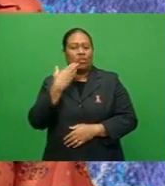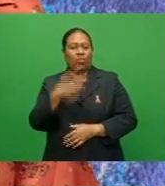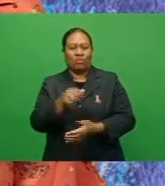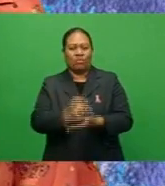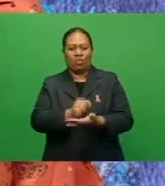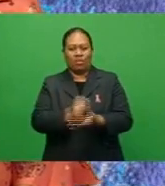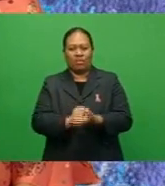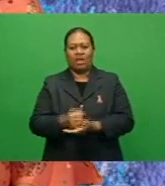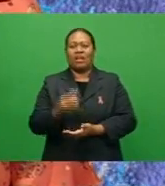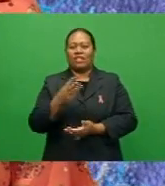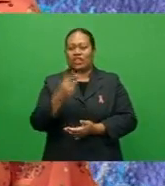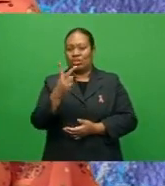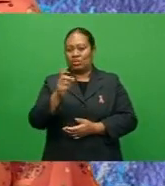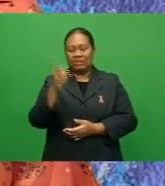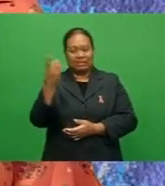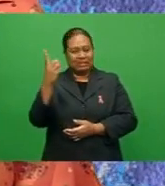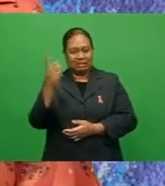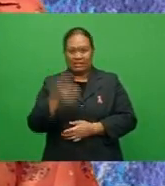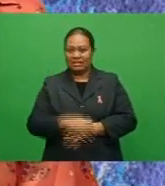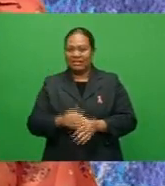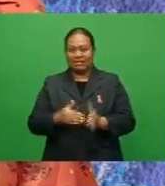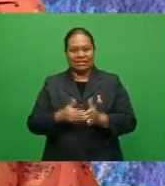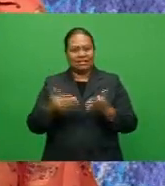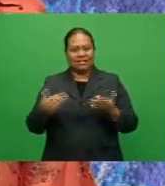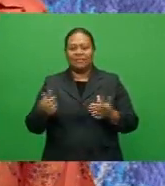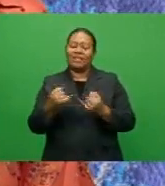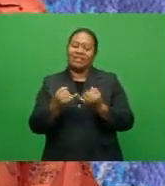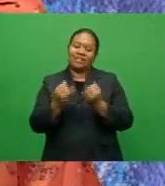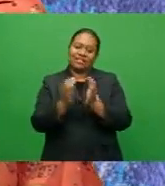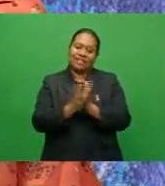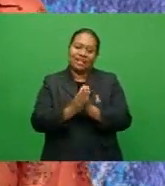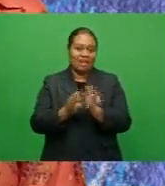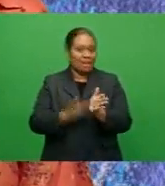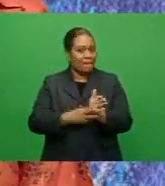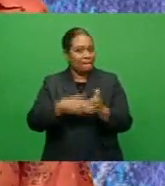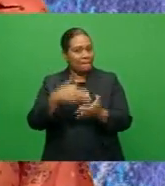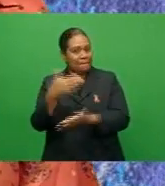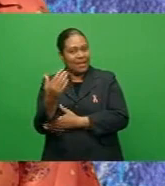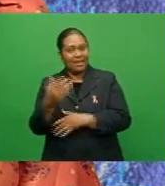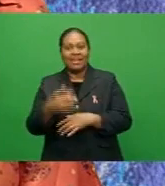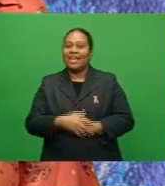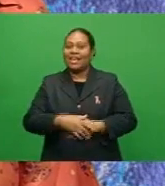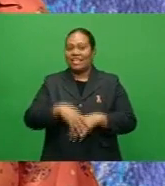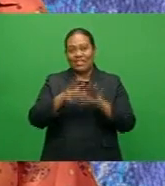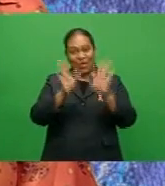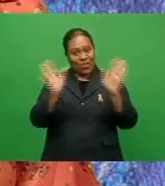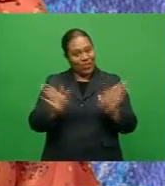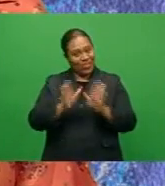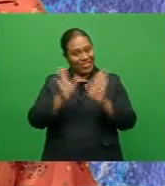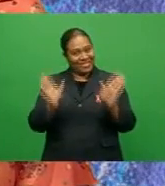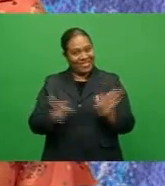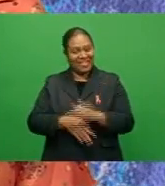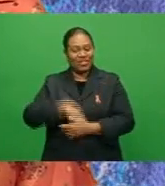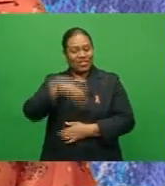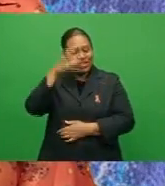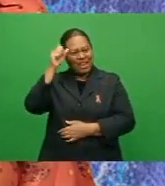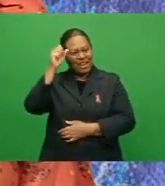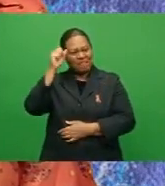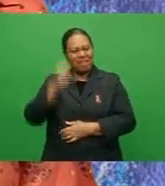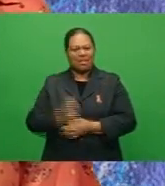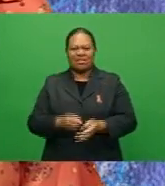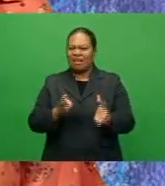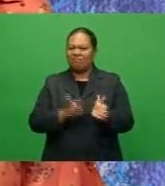32 degrees. And looking further on to Sunday and Monday, the public holiday to commemorate Prophet